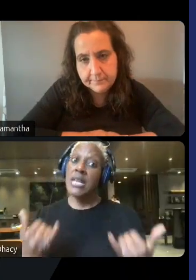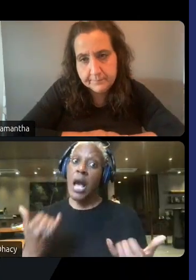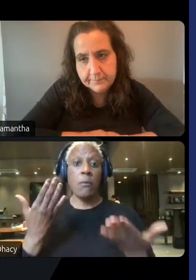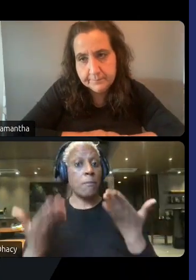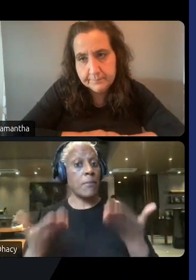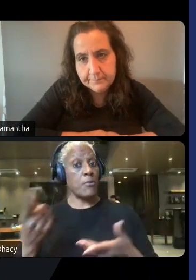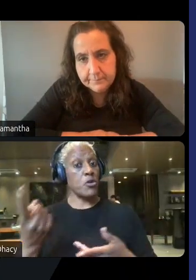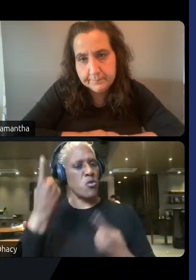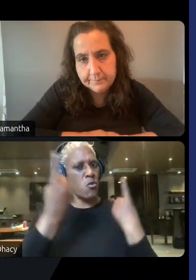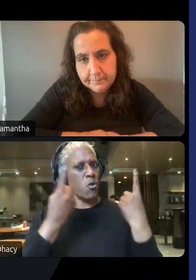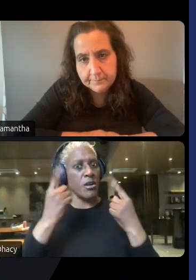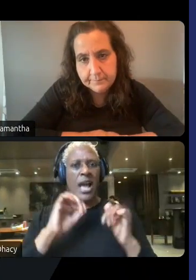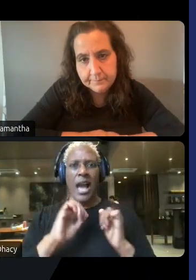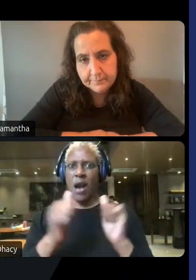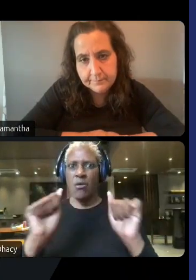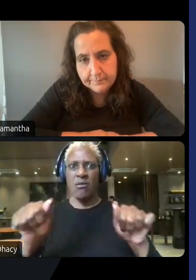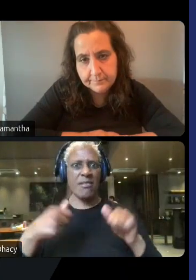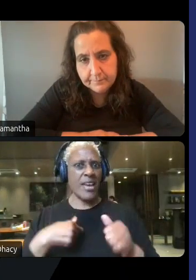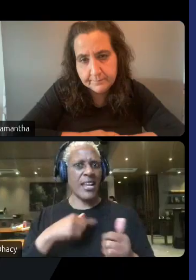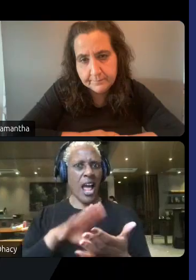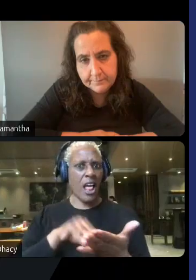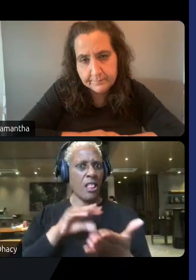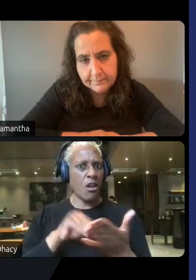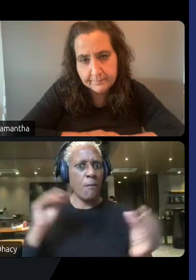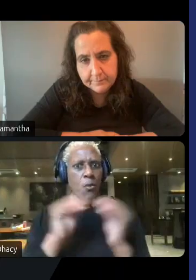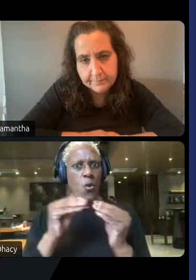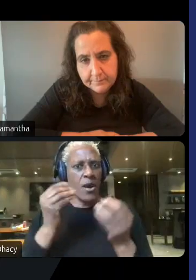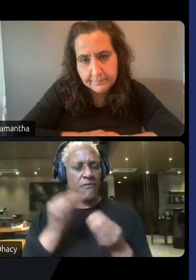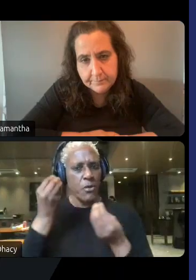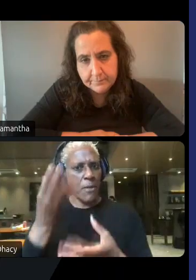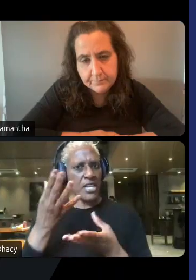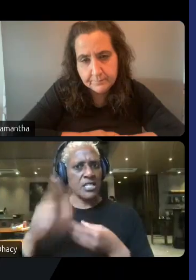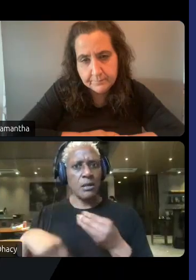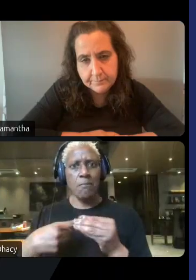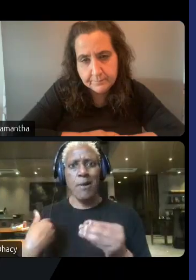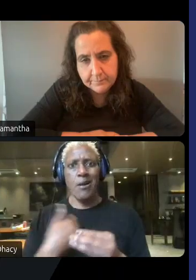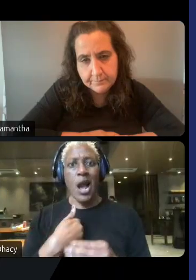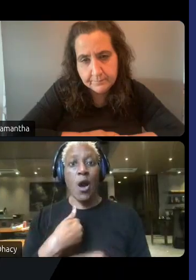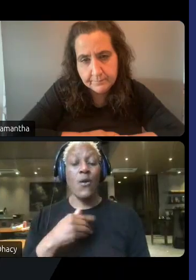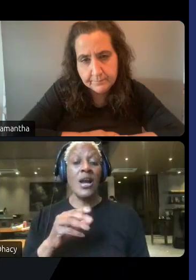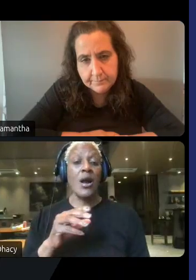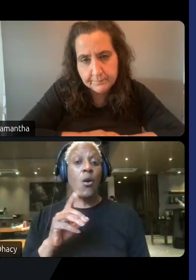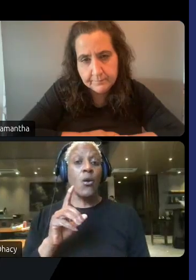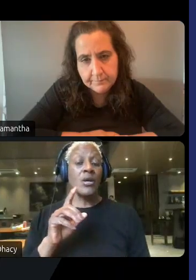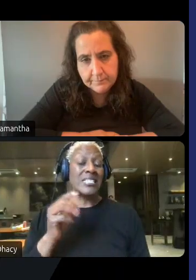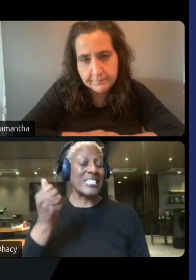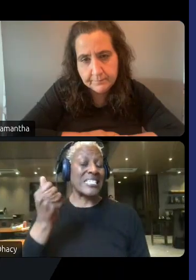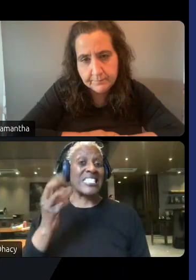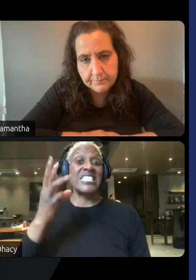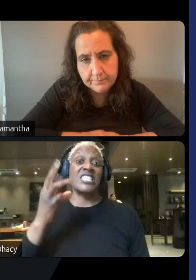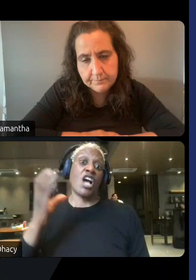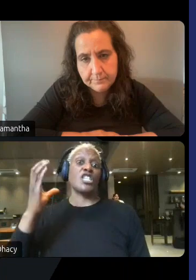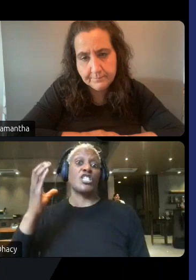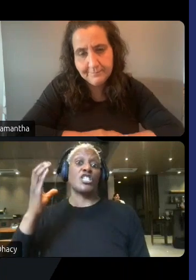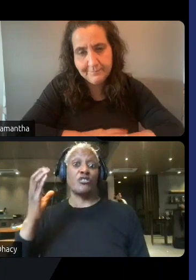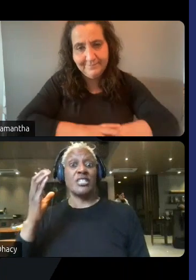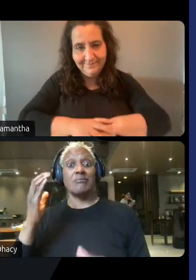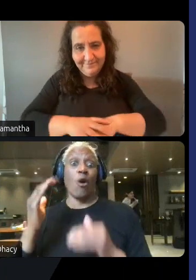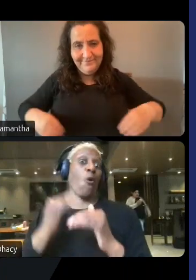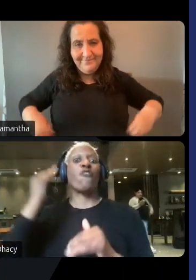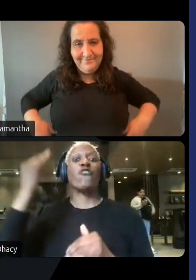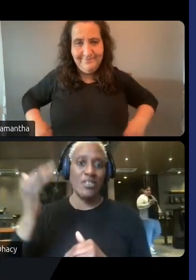how you can find out more information about our 1,600 plus schools.